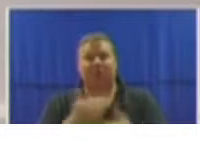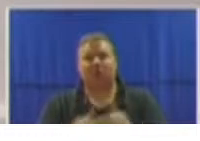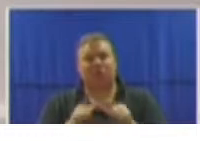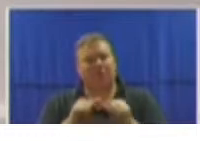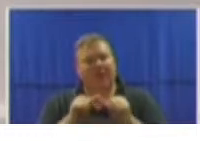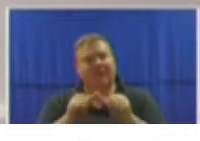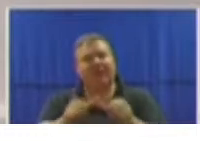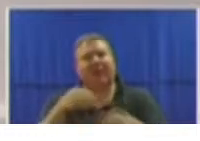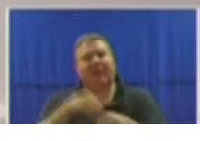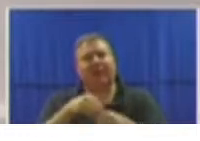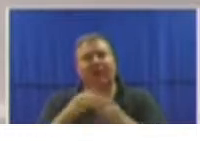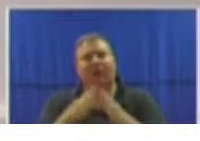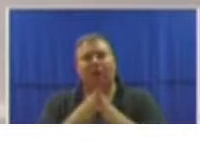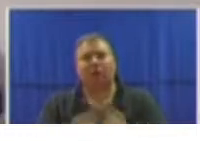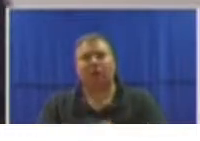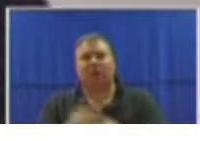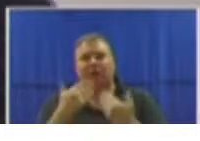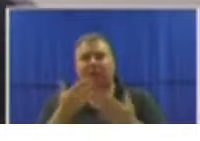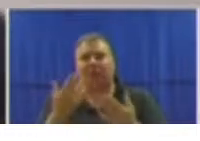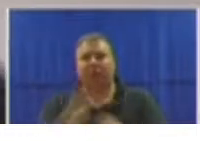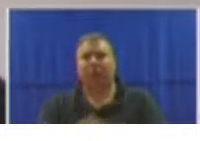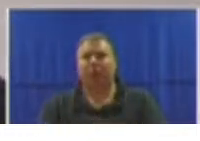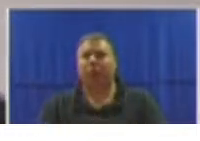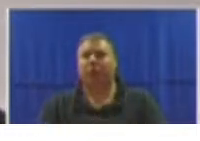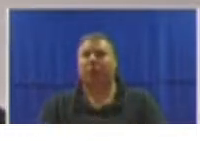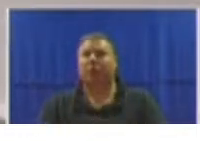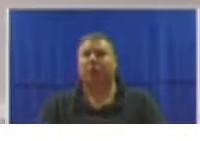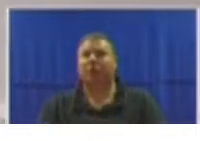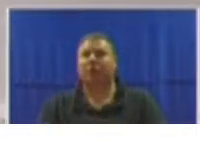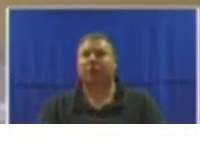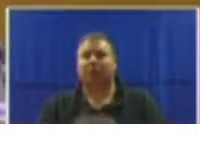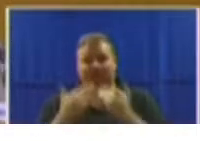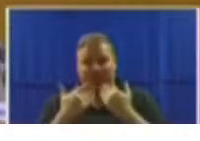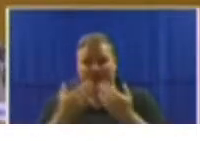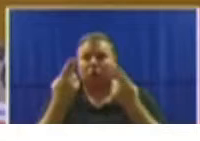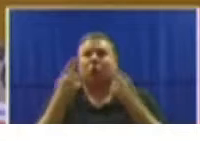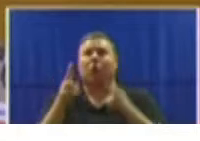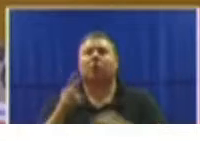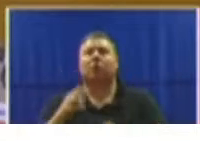maintained in this House. Thank you, Honorable Speaker. Thank you very much, Honorable Kyanki.